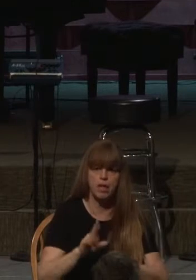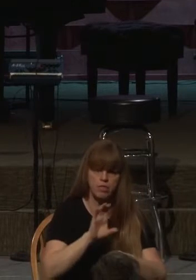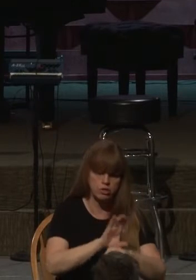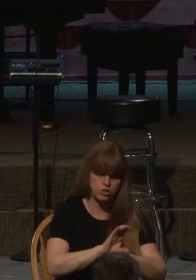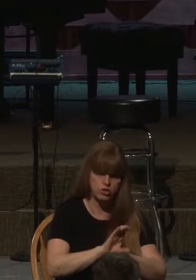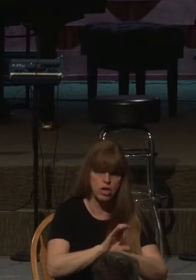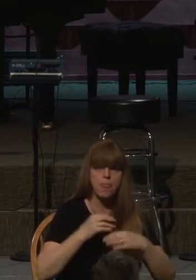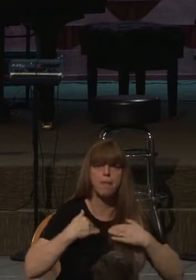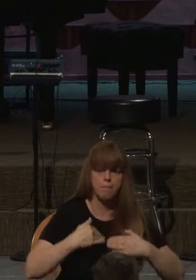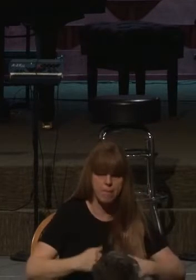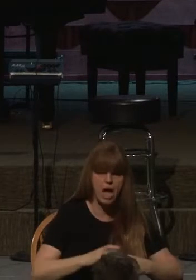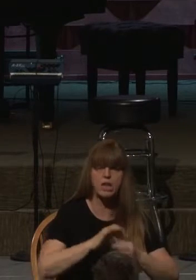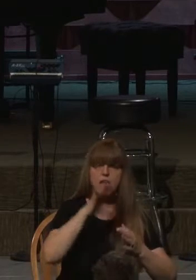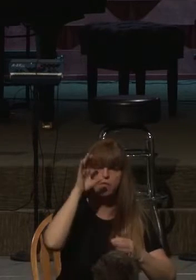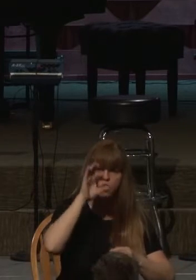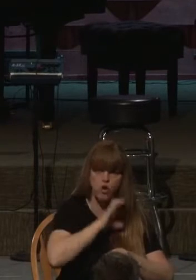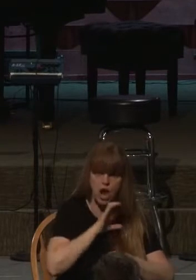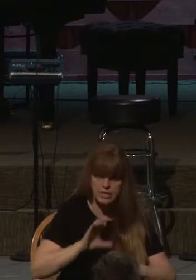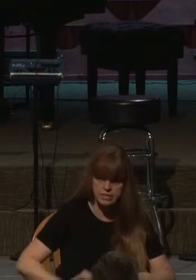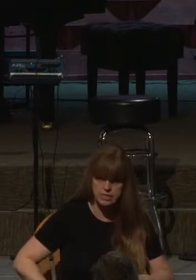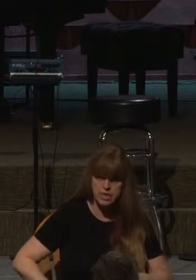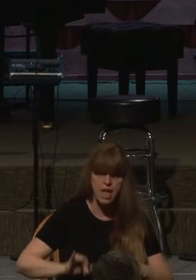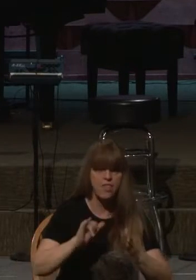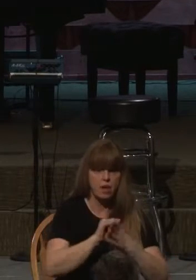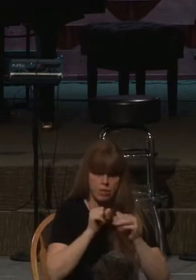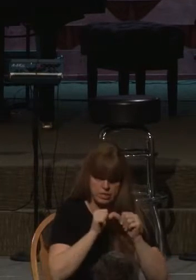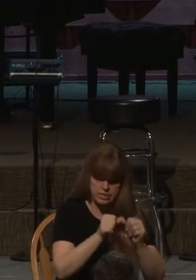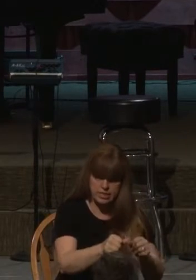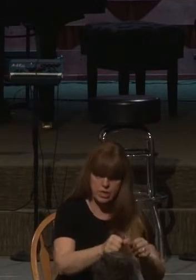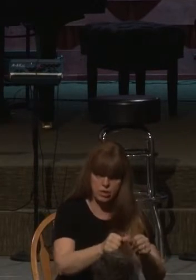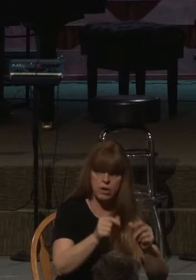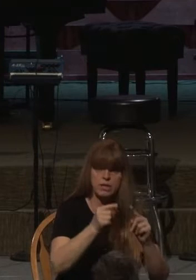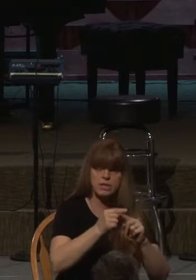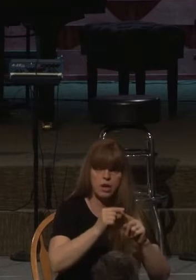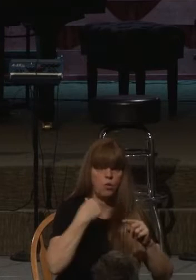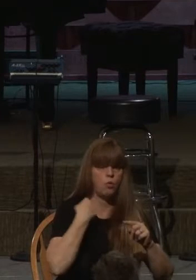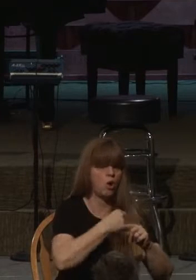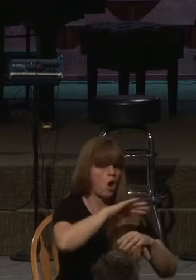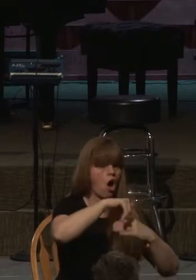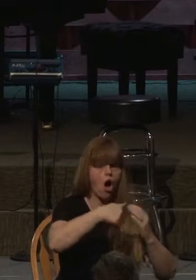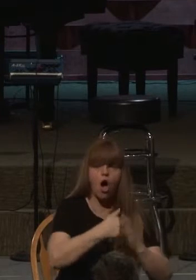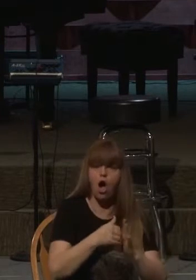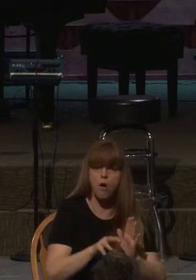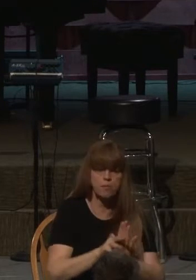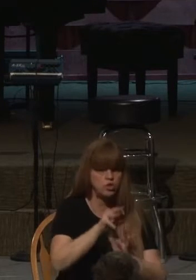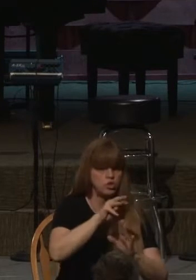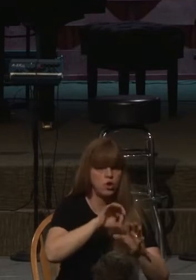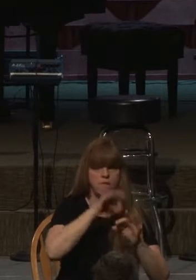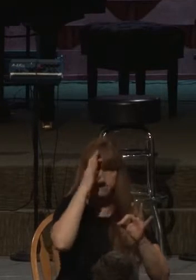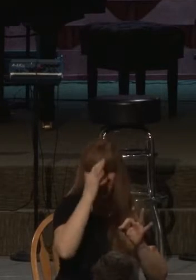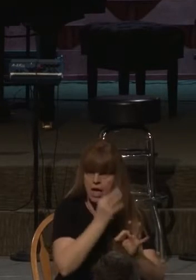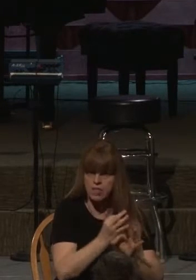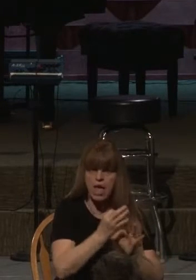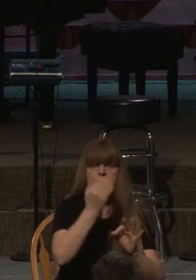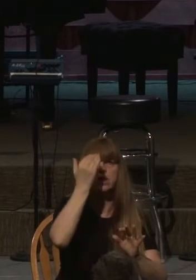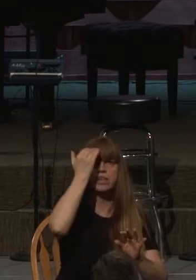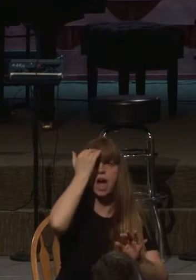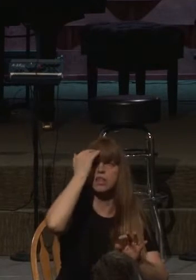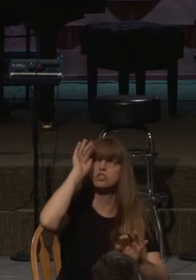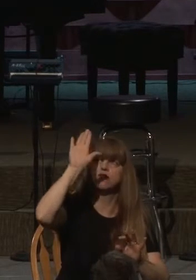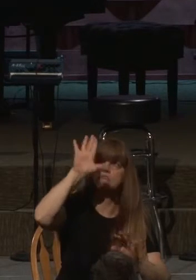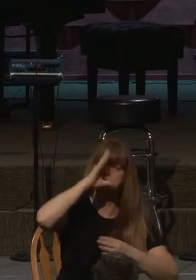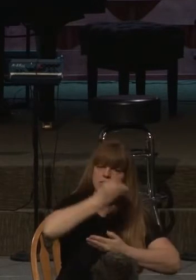Christ. This will continue until we all come to such unity in our faith and knowledge of God's Son that we will